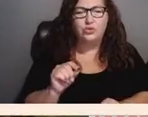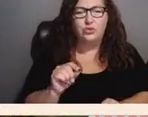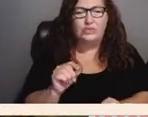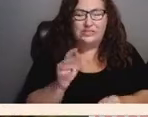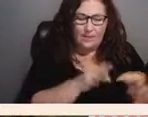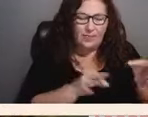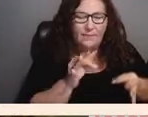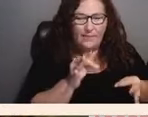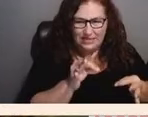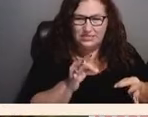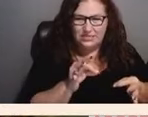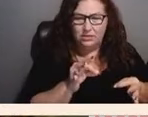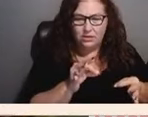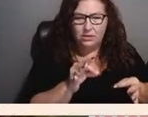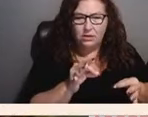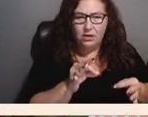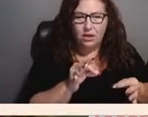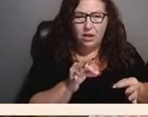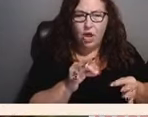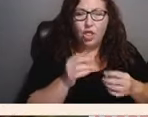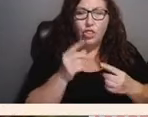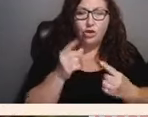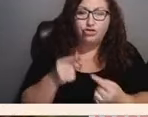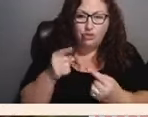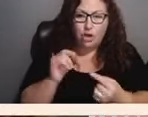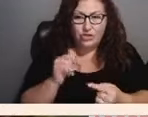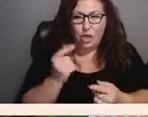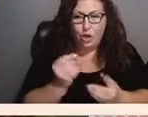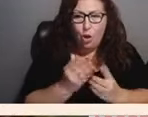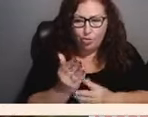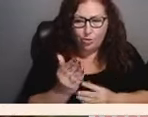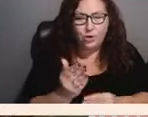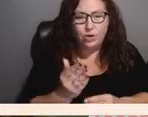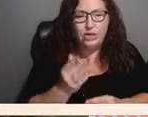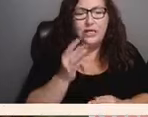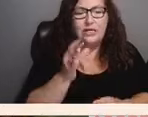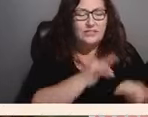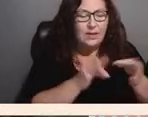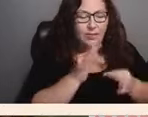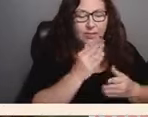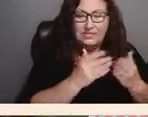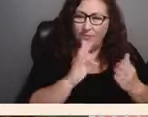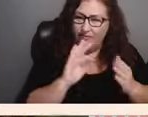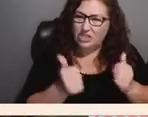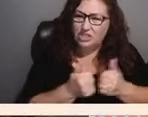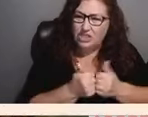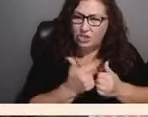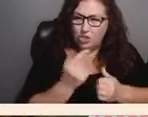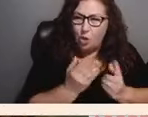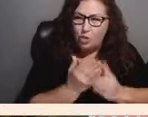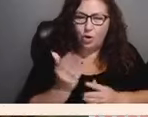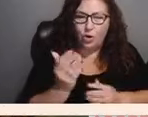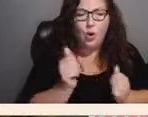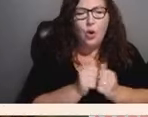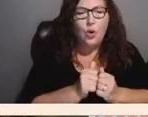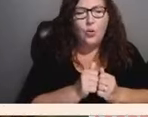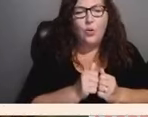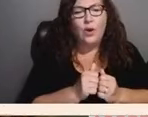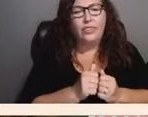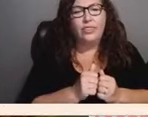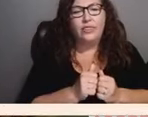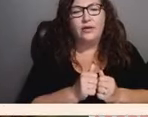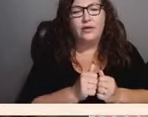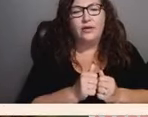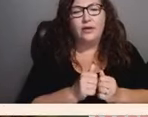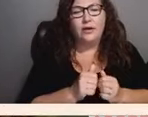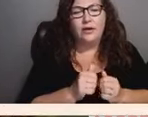supplement the struggles that you go through, supplement some of the challenges that you go through with sound and wholesome and